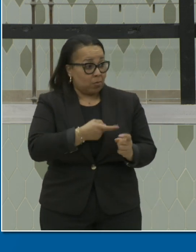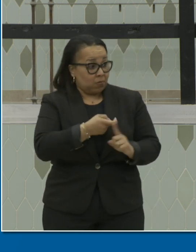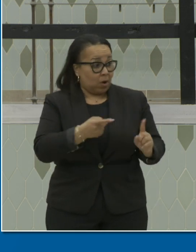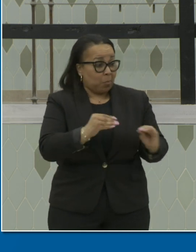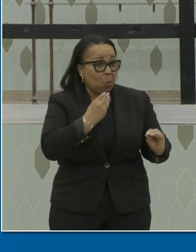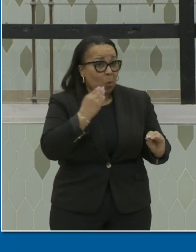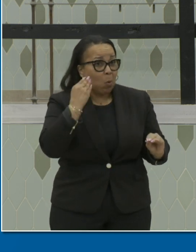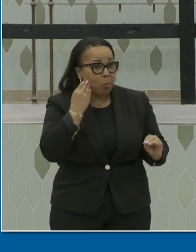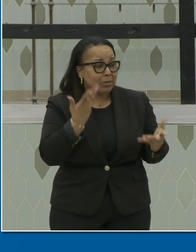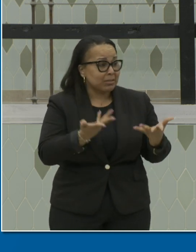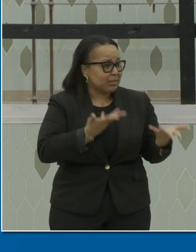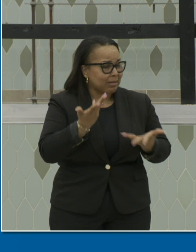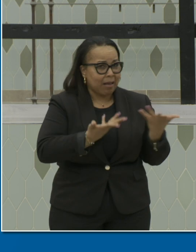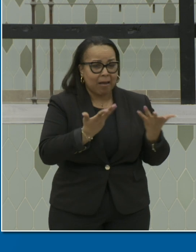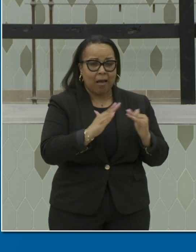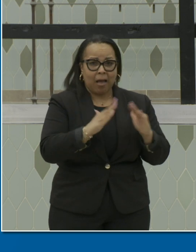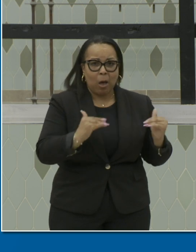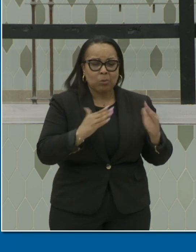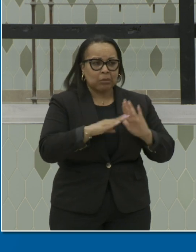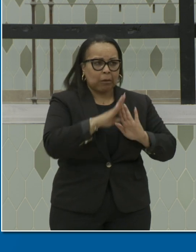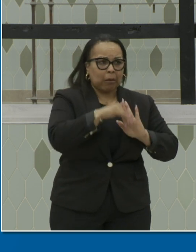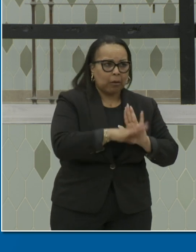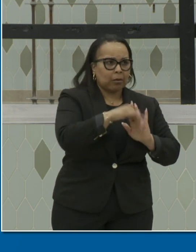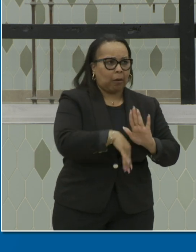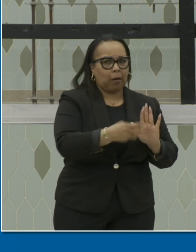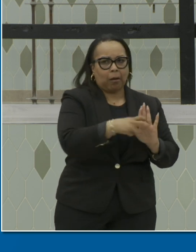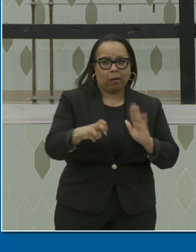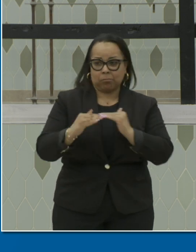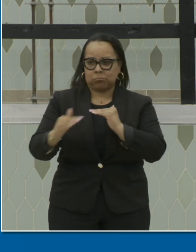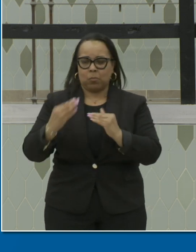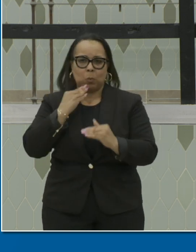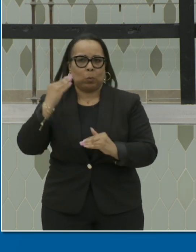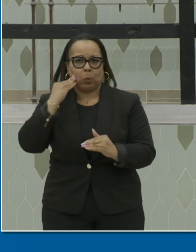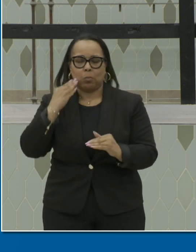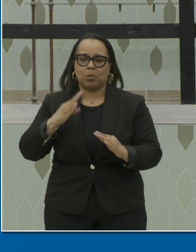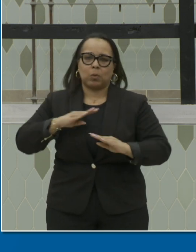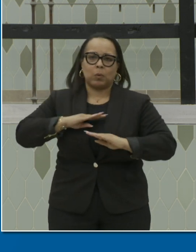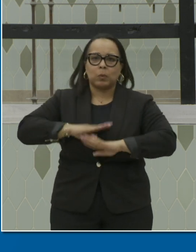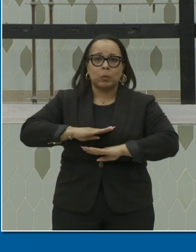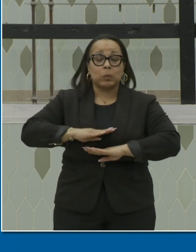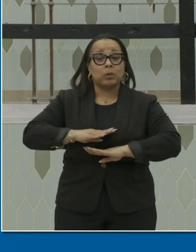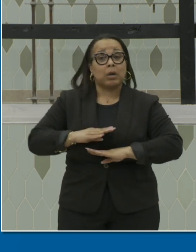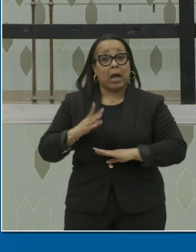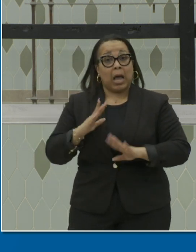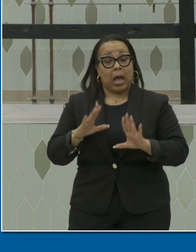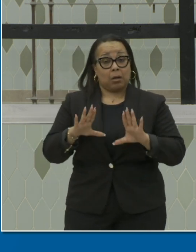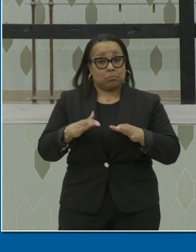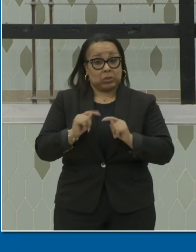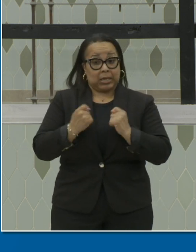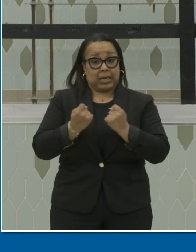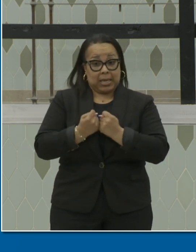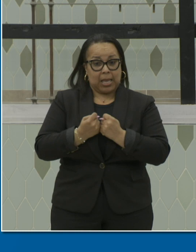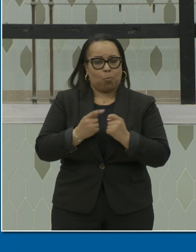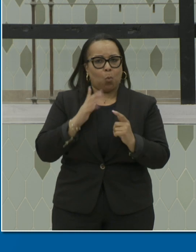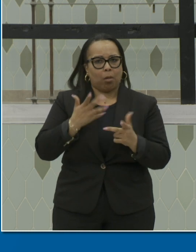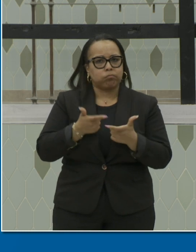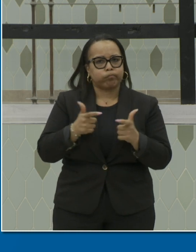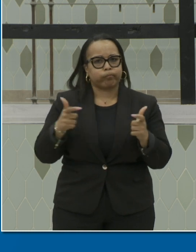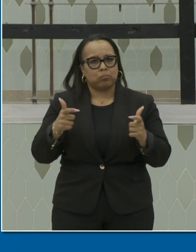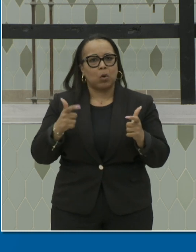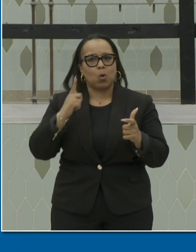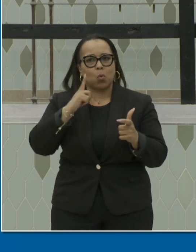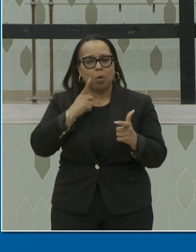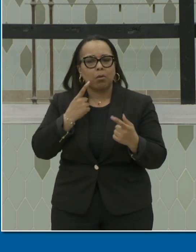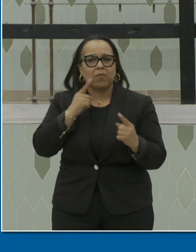from homelessness and housing instability into stable housing. This team is growing and in ways necessary to